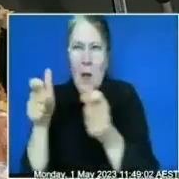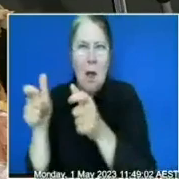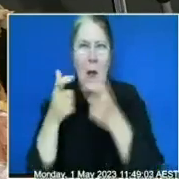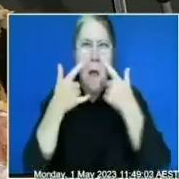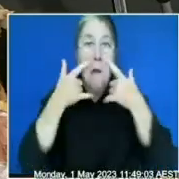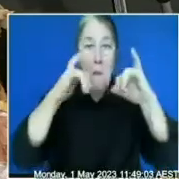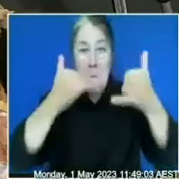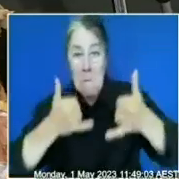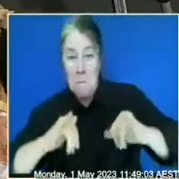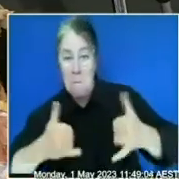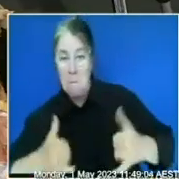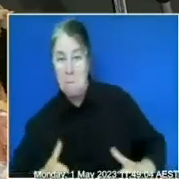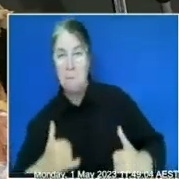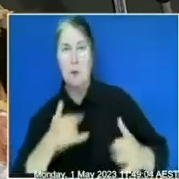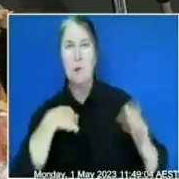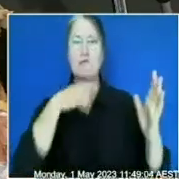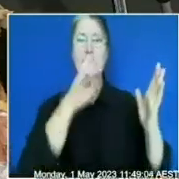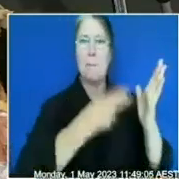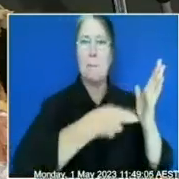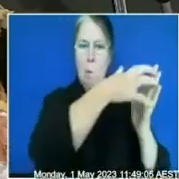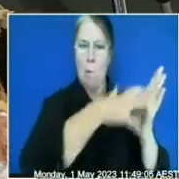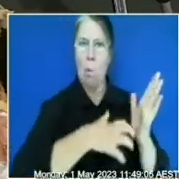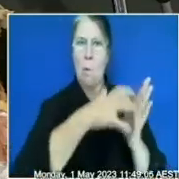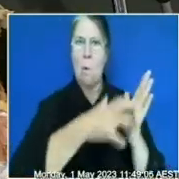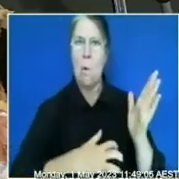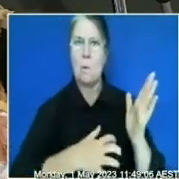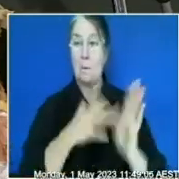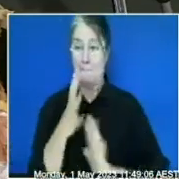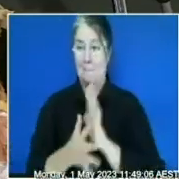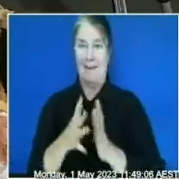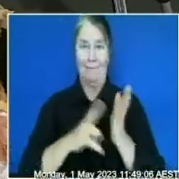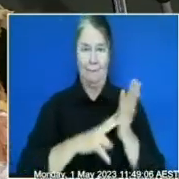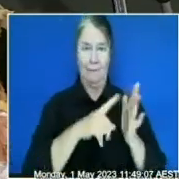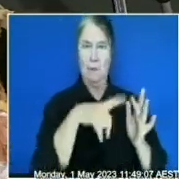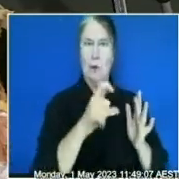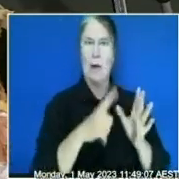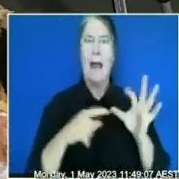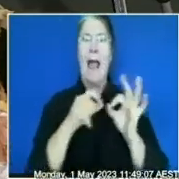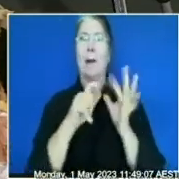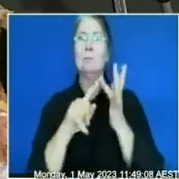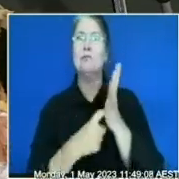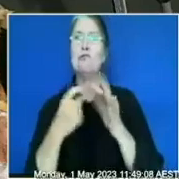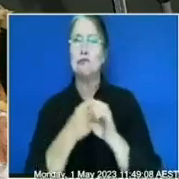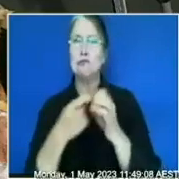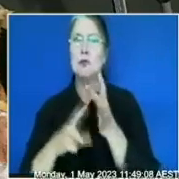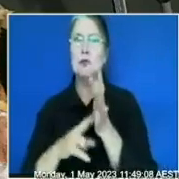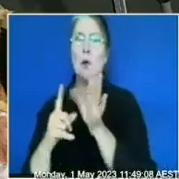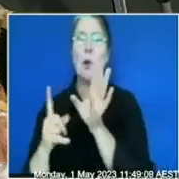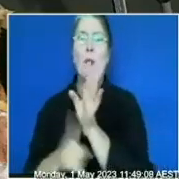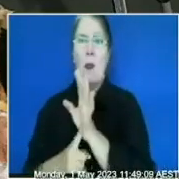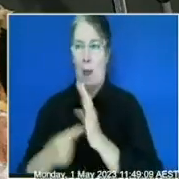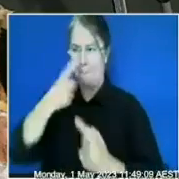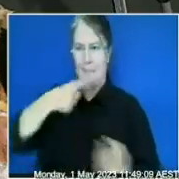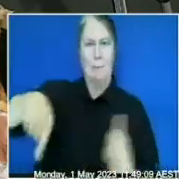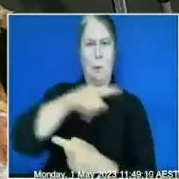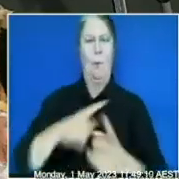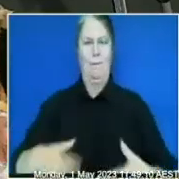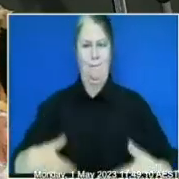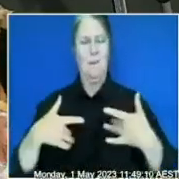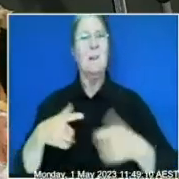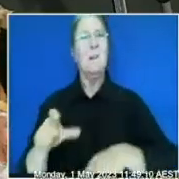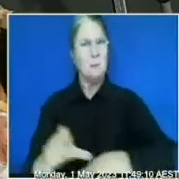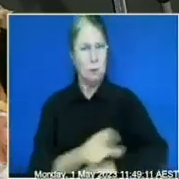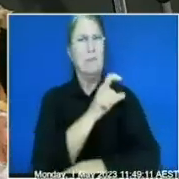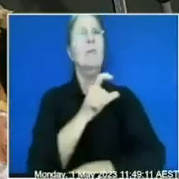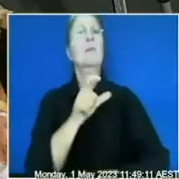being implemented the way you are intending to implement it, and that those 18% are not being arrested